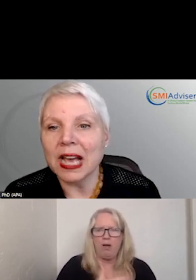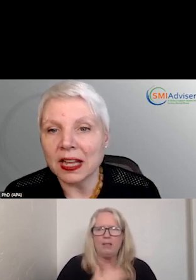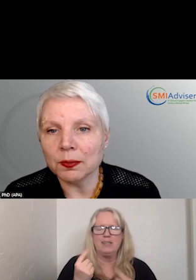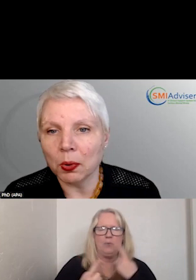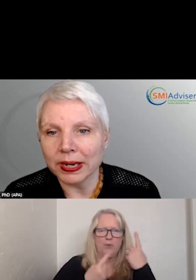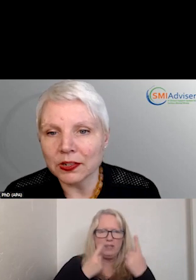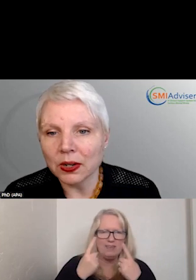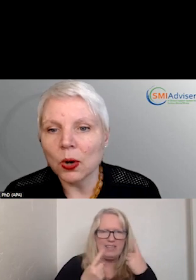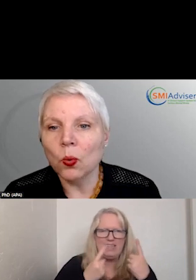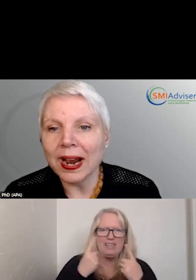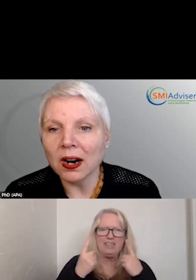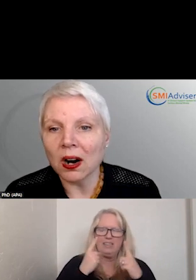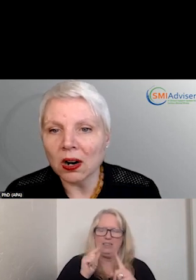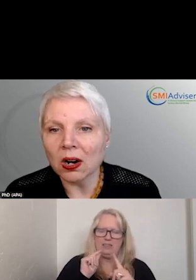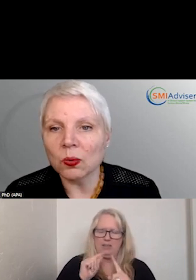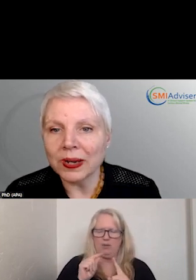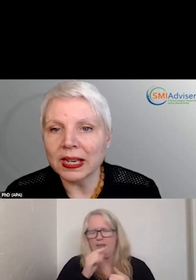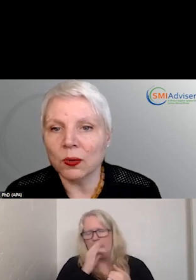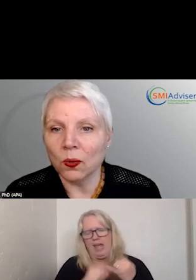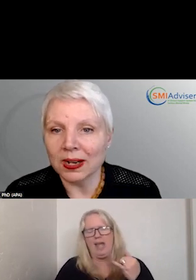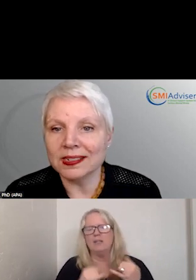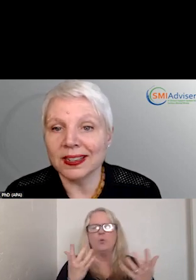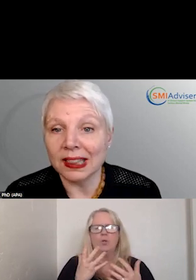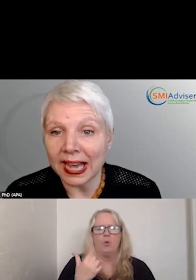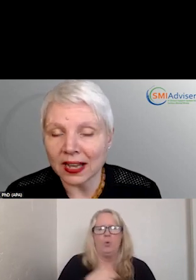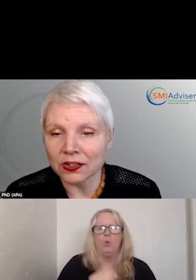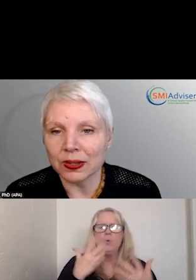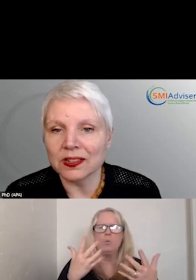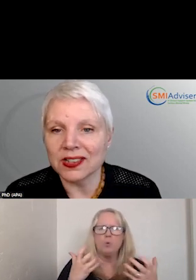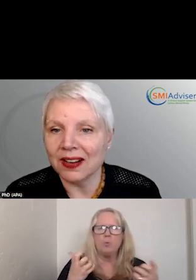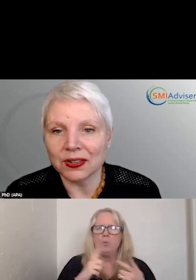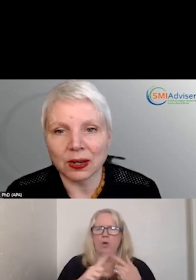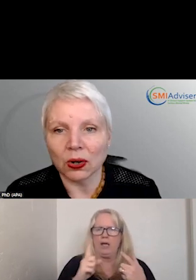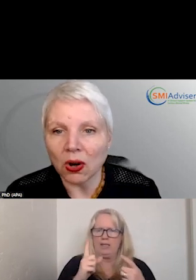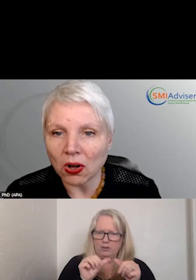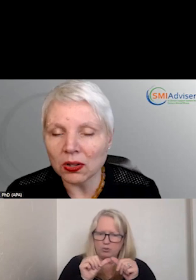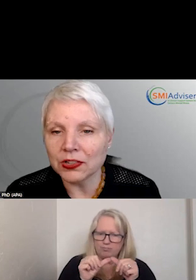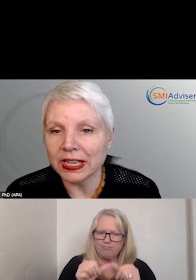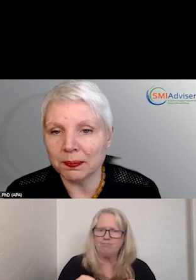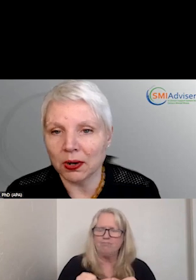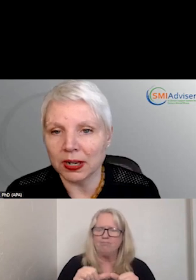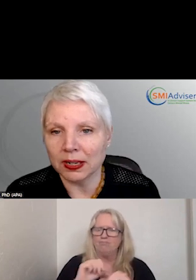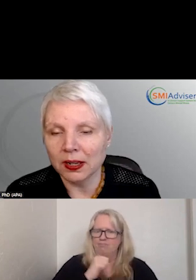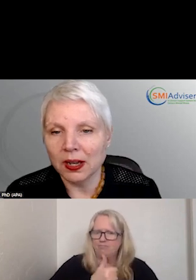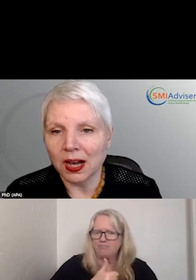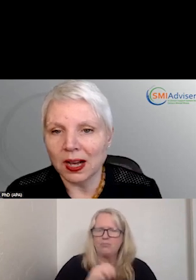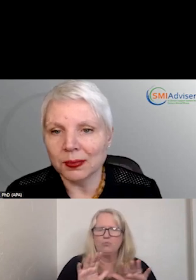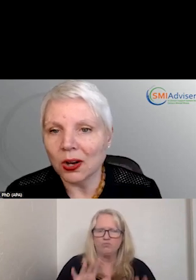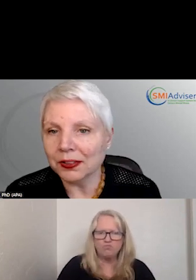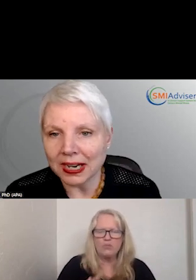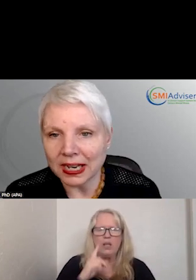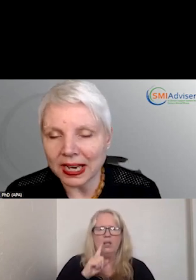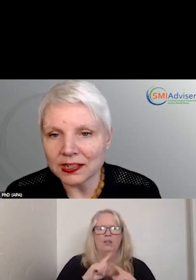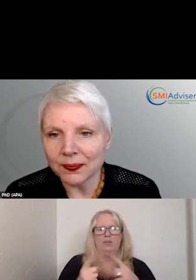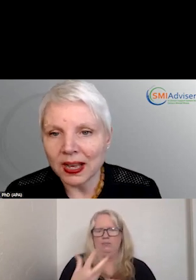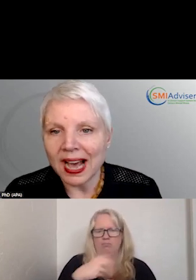about the end point. Where are we wanting to land with this effort that we're all taking part in